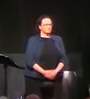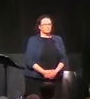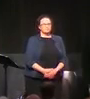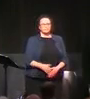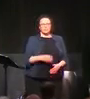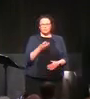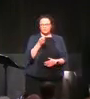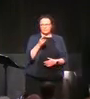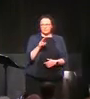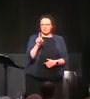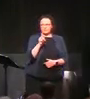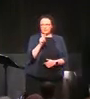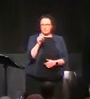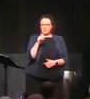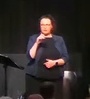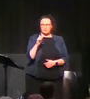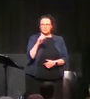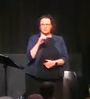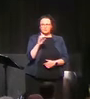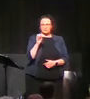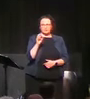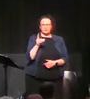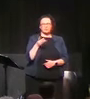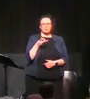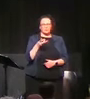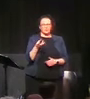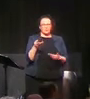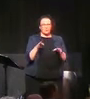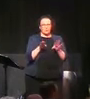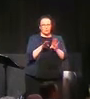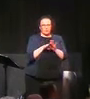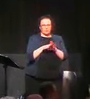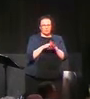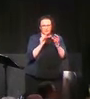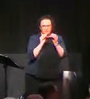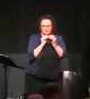Professor Thomas O'Dowd will give his closing remarks.